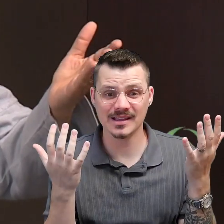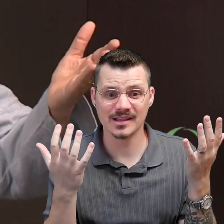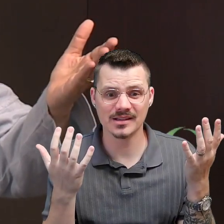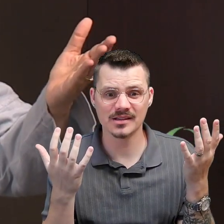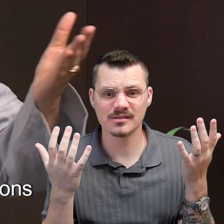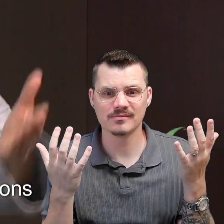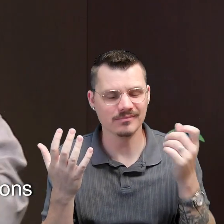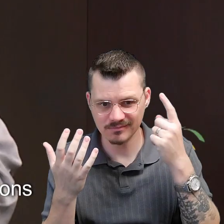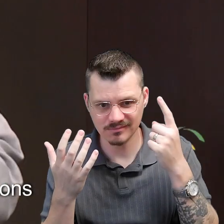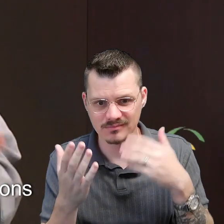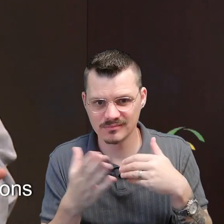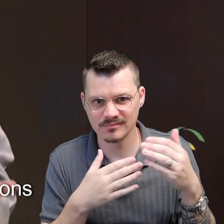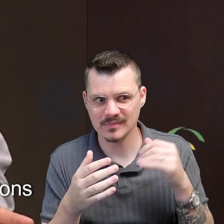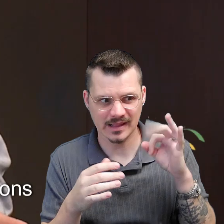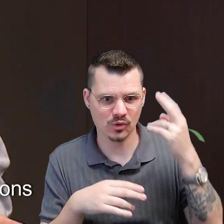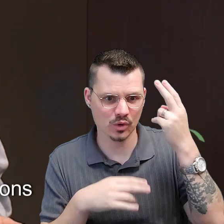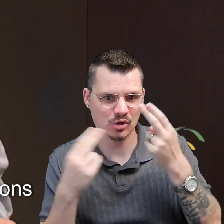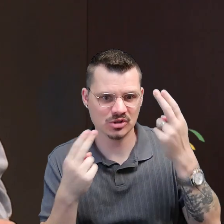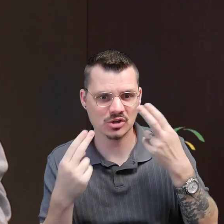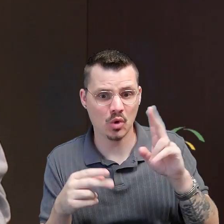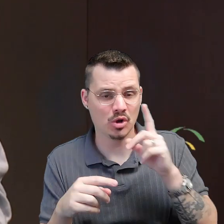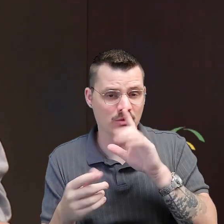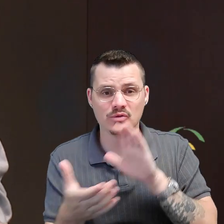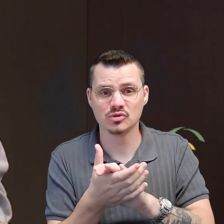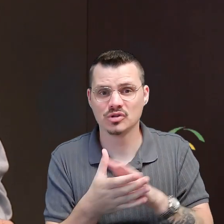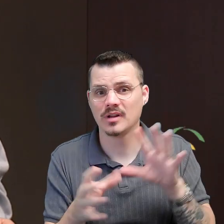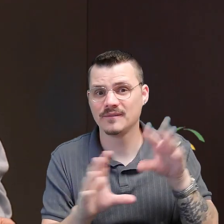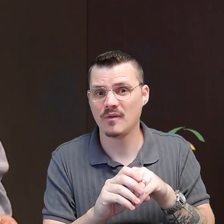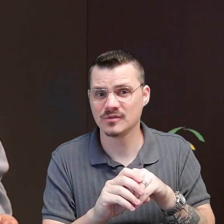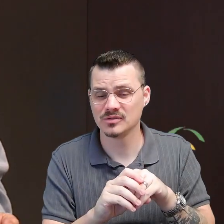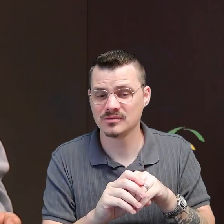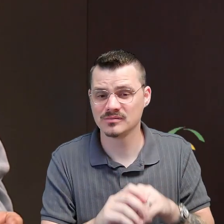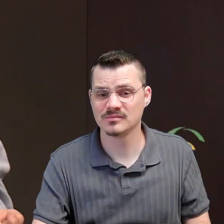sun, whether or not there's any hallucinations or delusions involved.